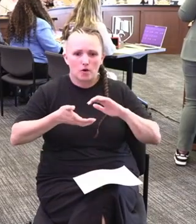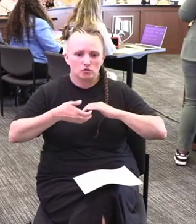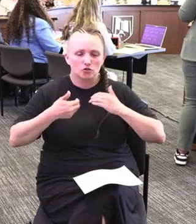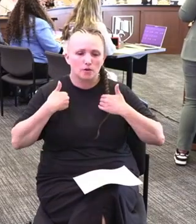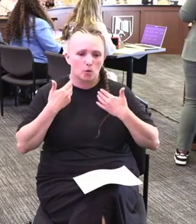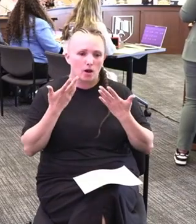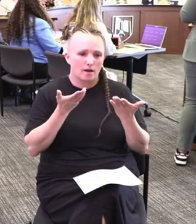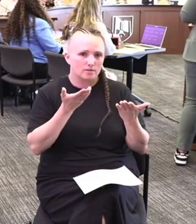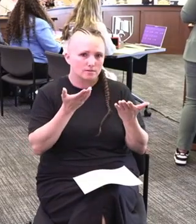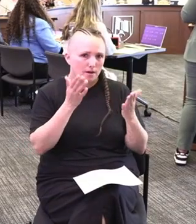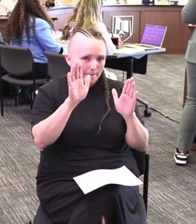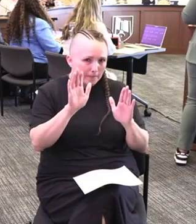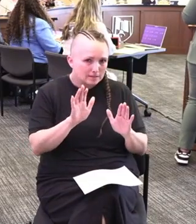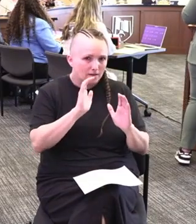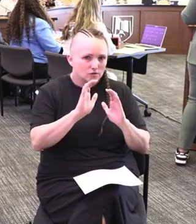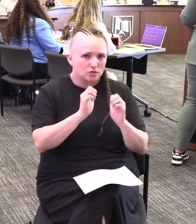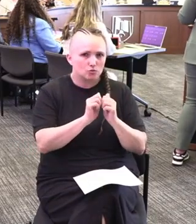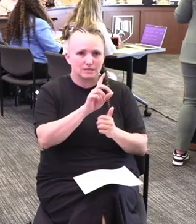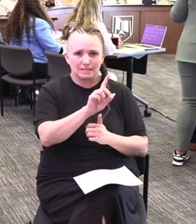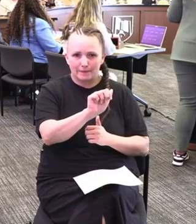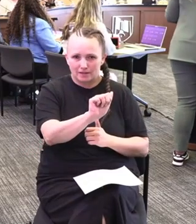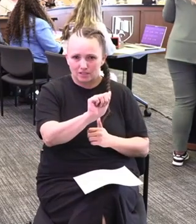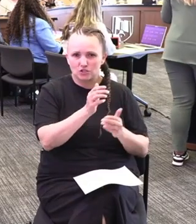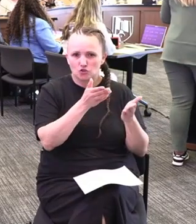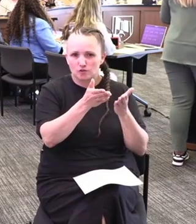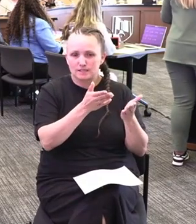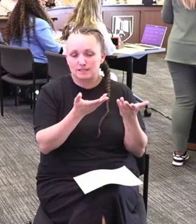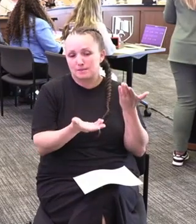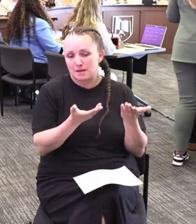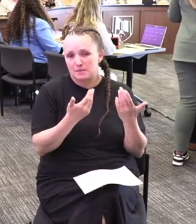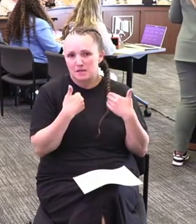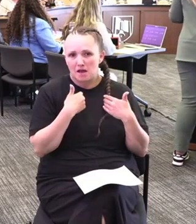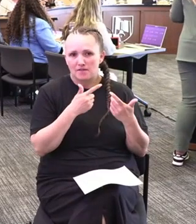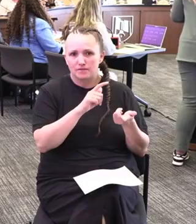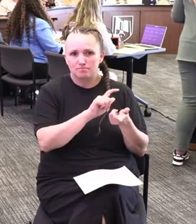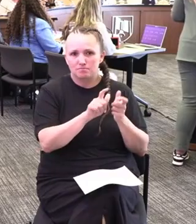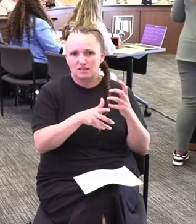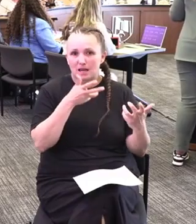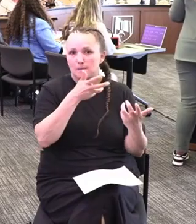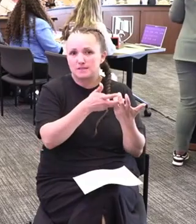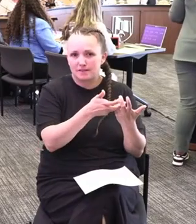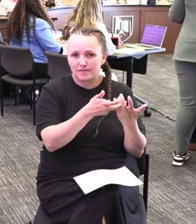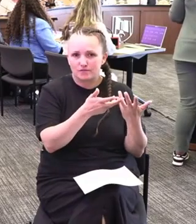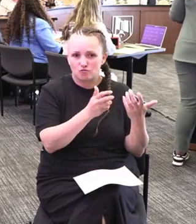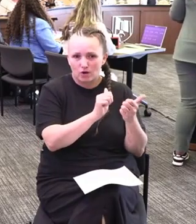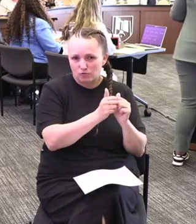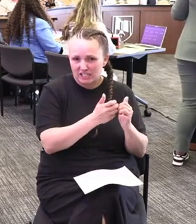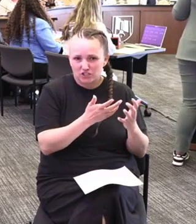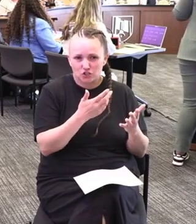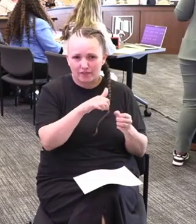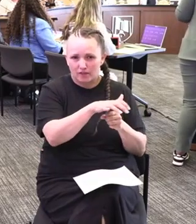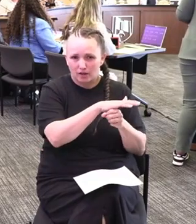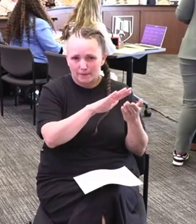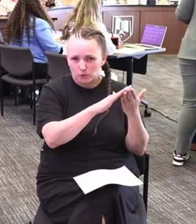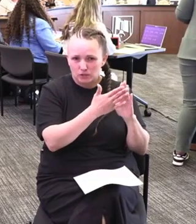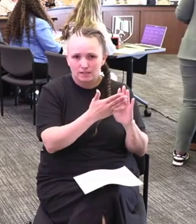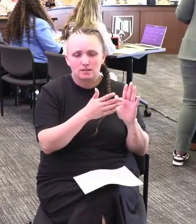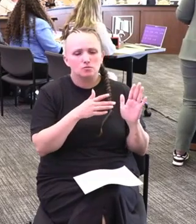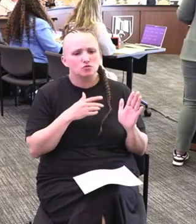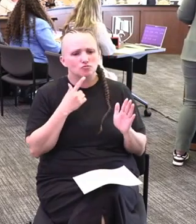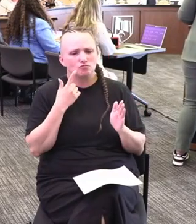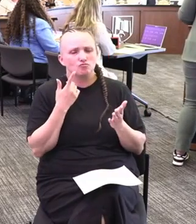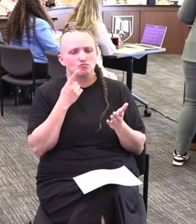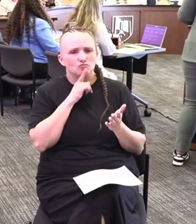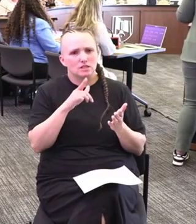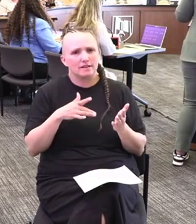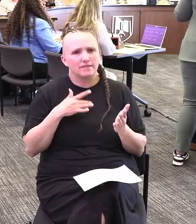Disability Services to look at expanding adaptive recreation in the community, and we feel like we are truly just beginning. By combining the YMCA's passion